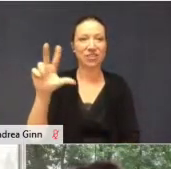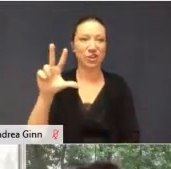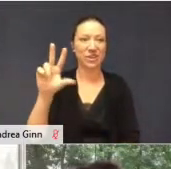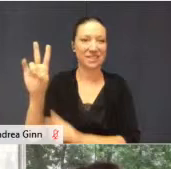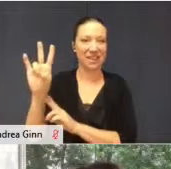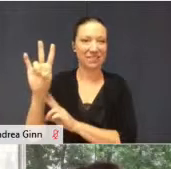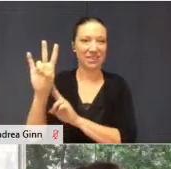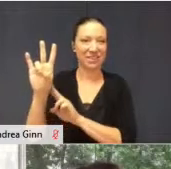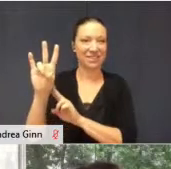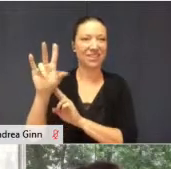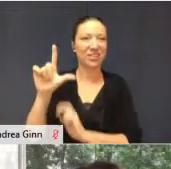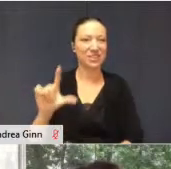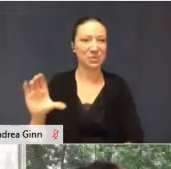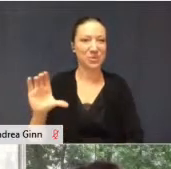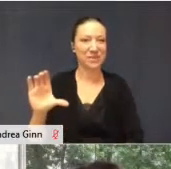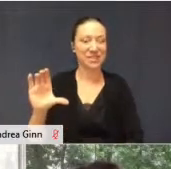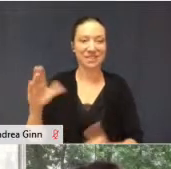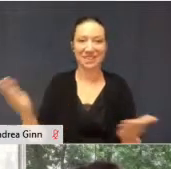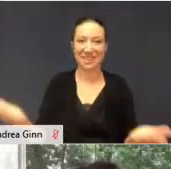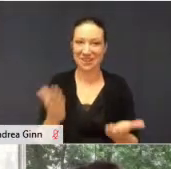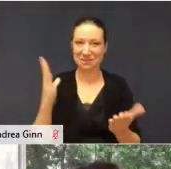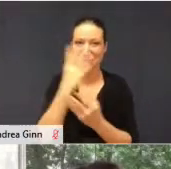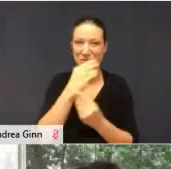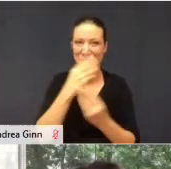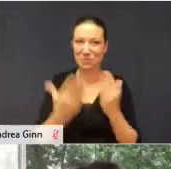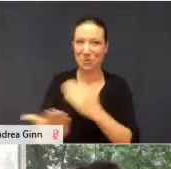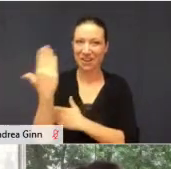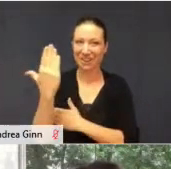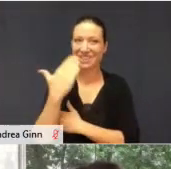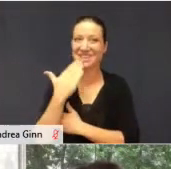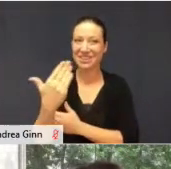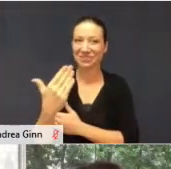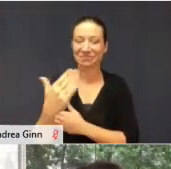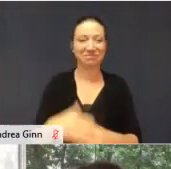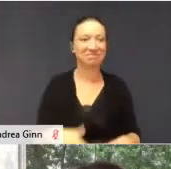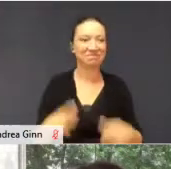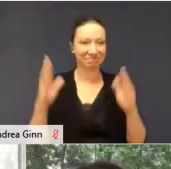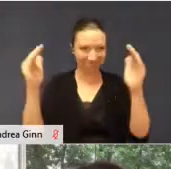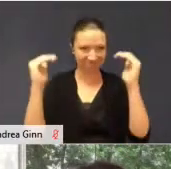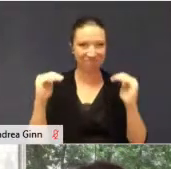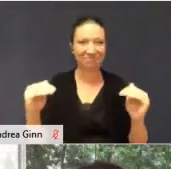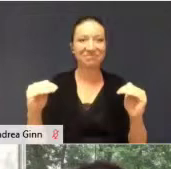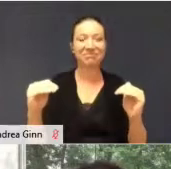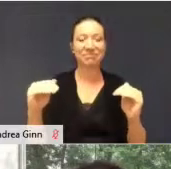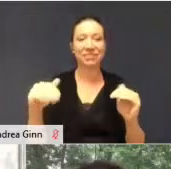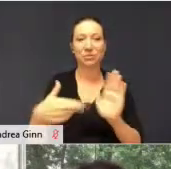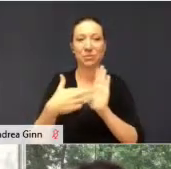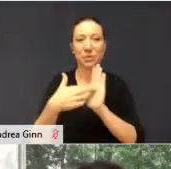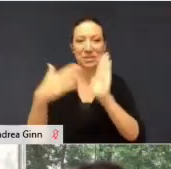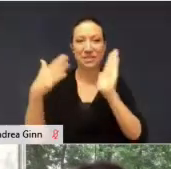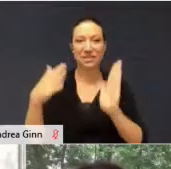it's a beautiful morning down here. Thank you. Great, good. Representative Bash.